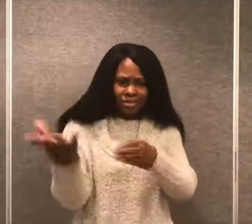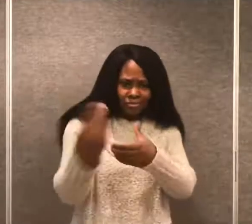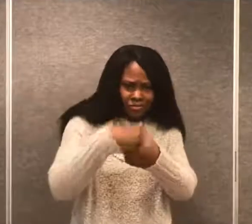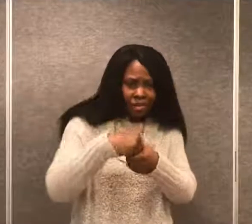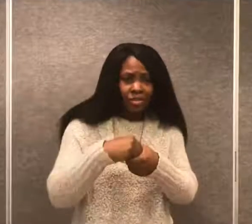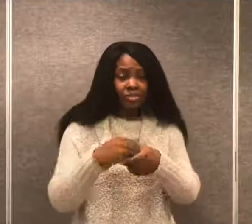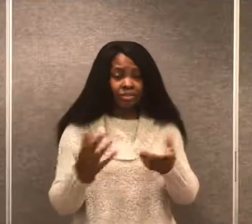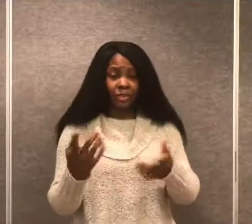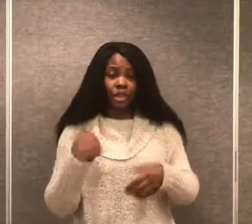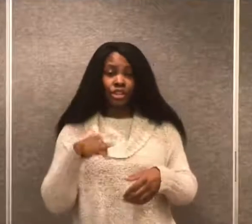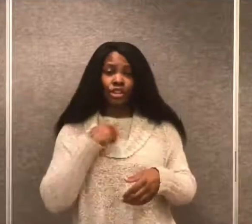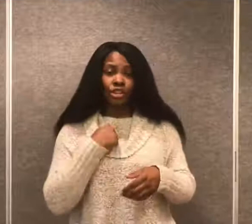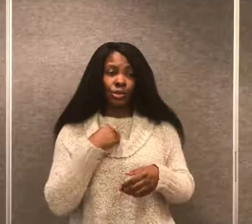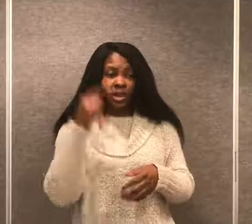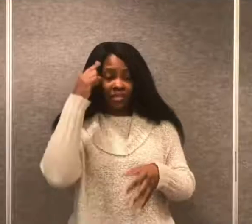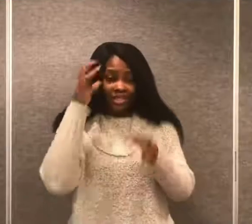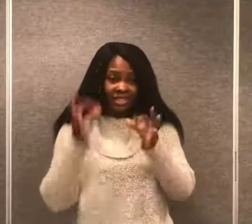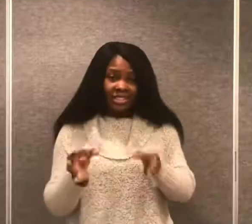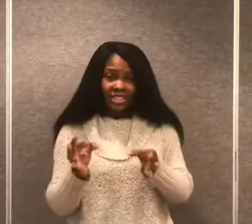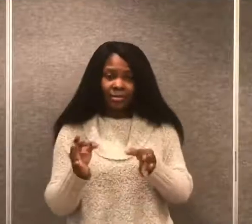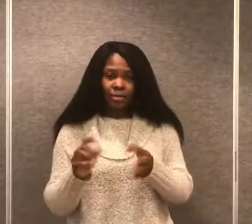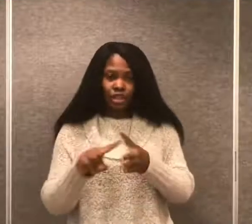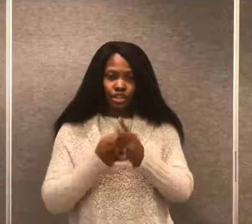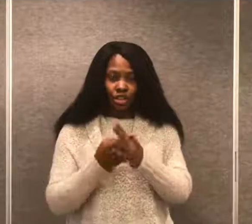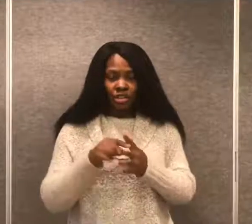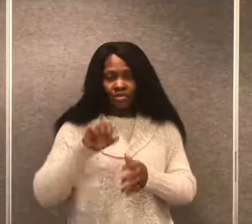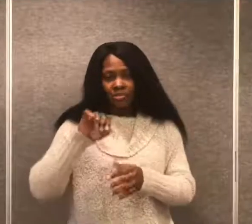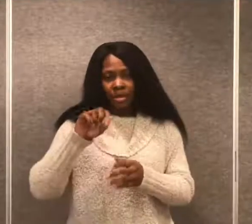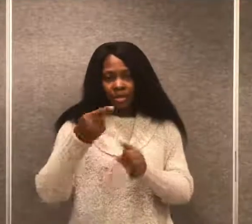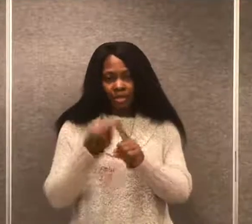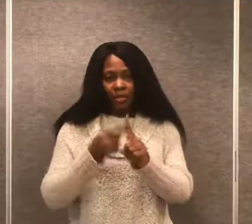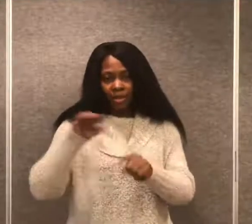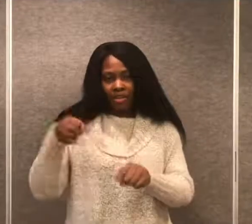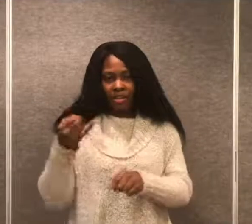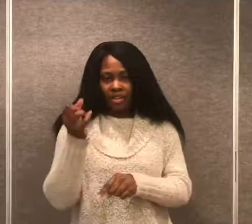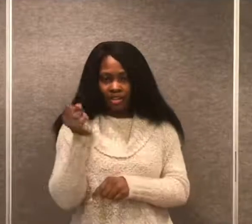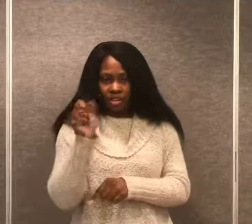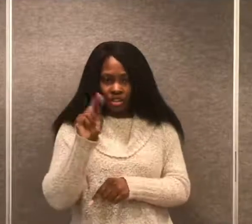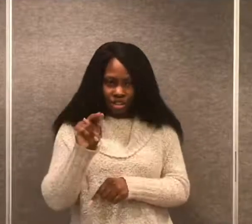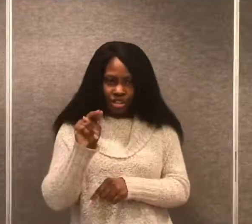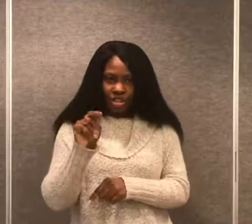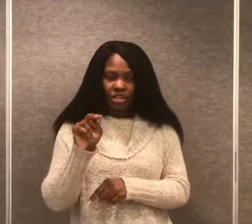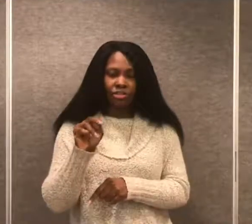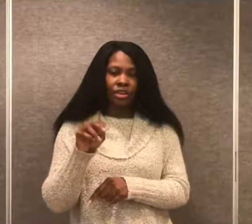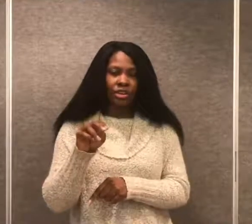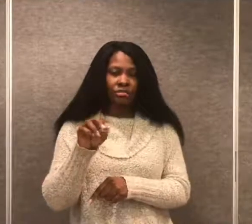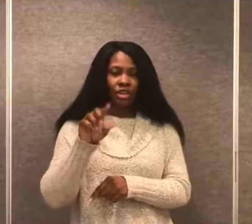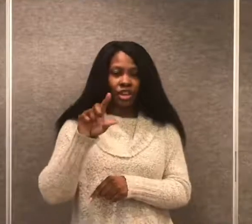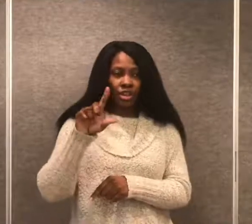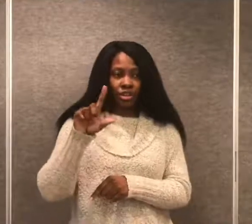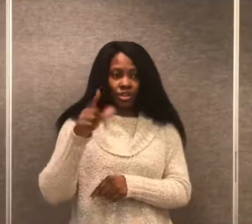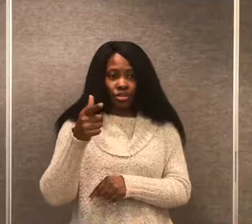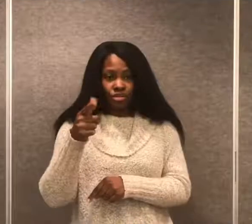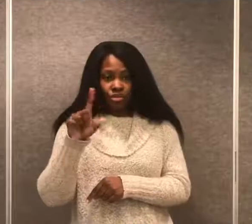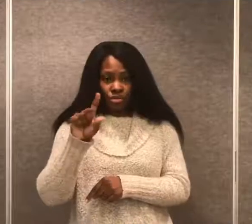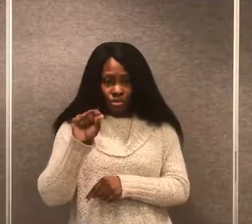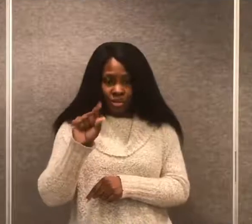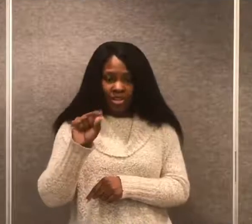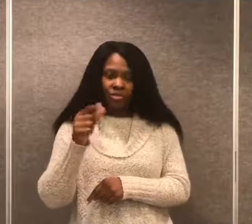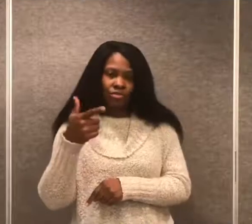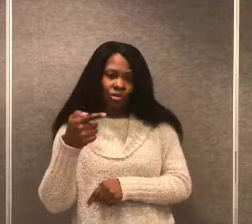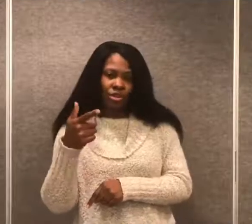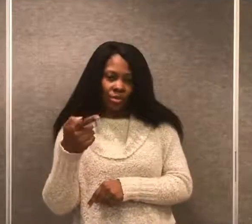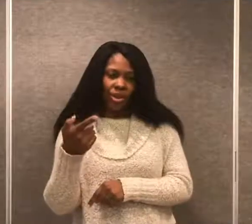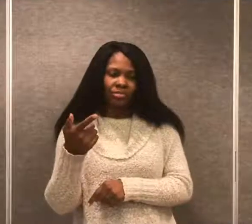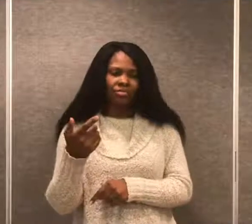go full remote Tuesday, January the 19th, 2021, and stay full remote. And only students that will come back is our vulnerable